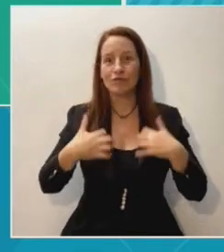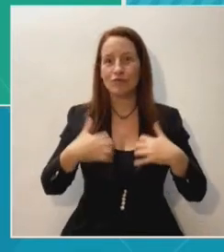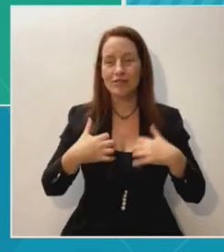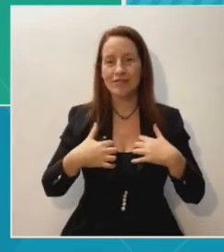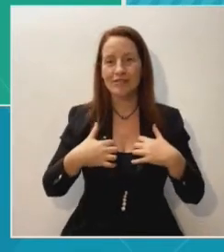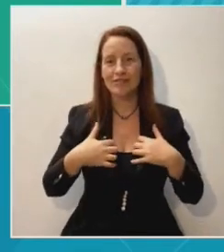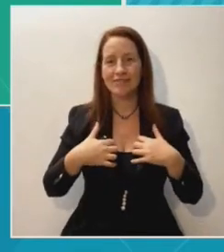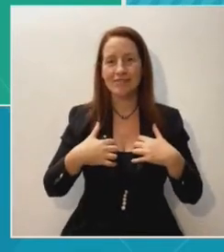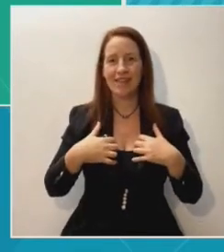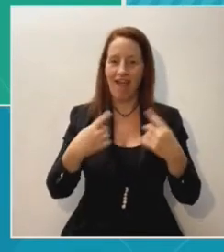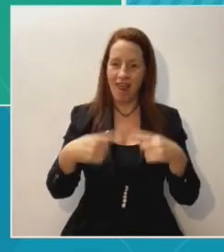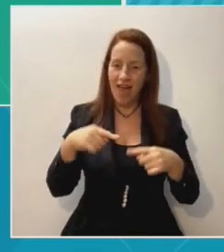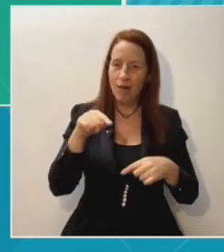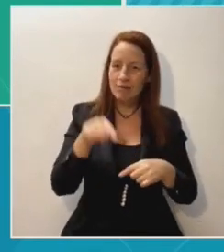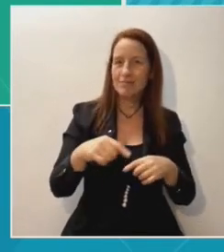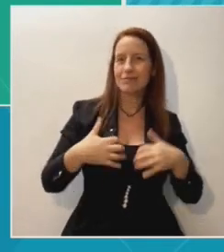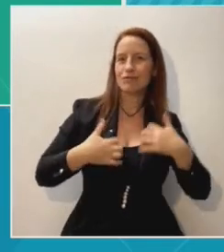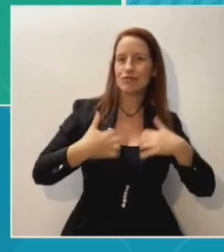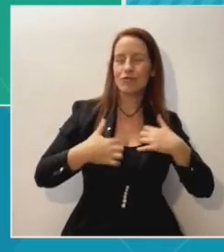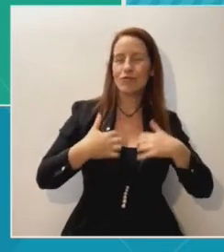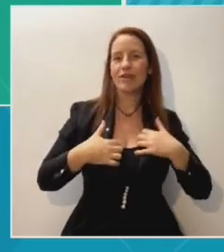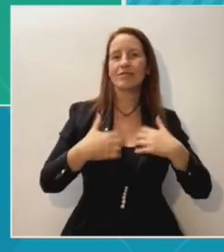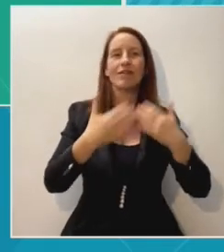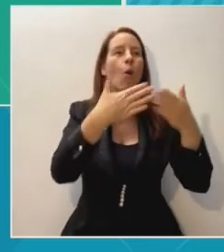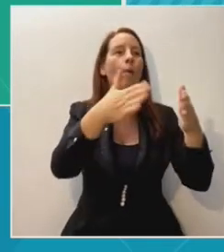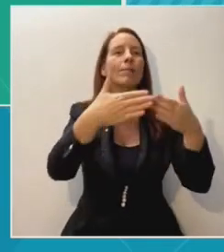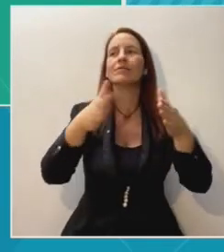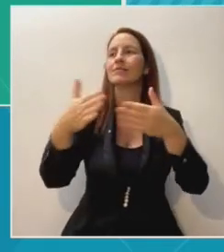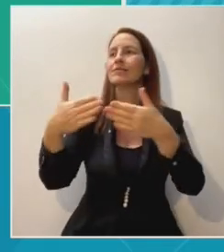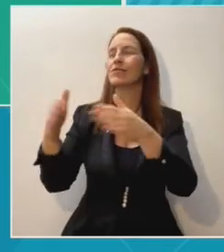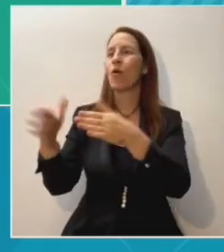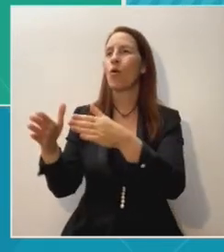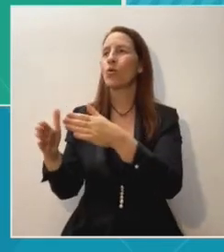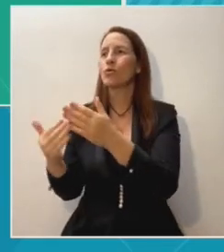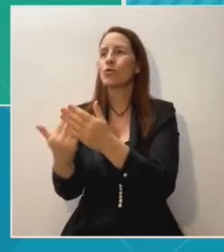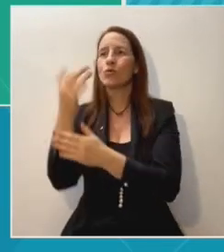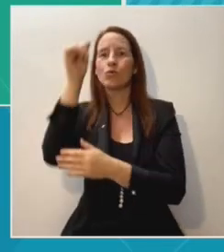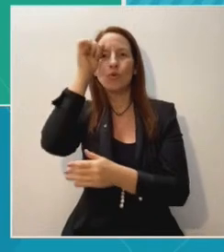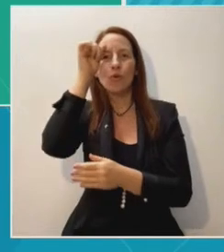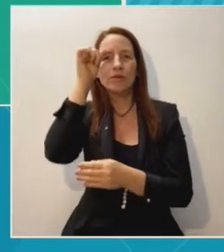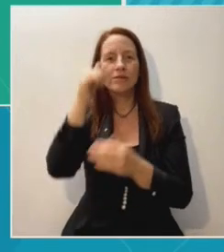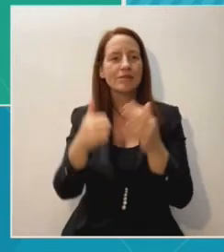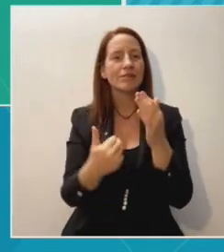that curiosity to open doors to new knowledge and new opportunities.